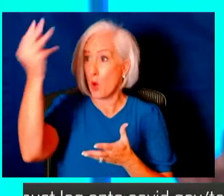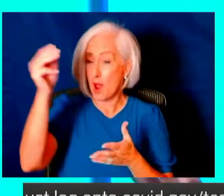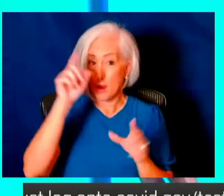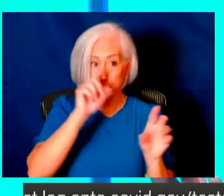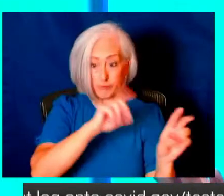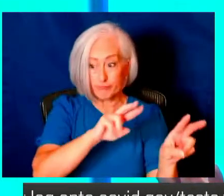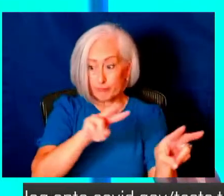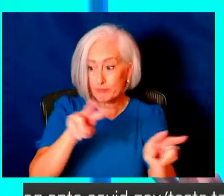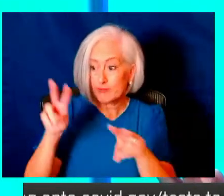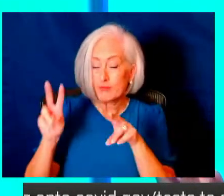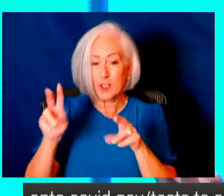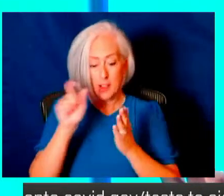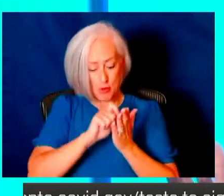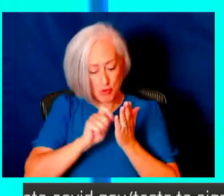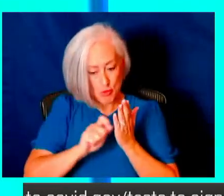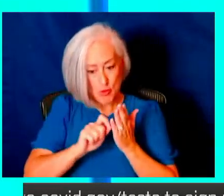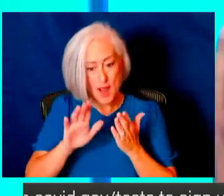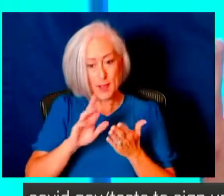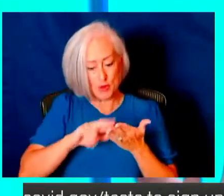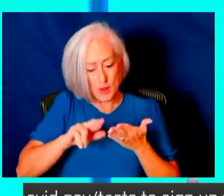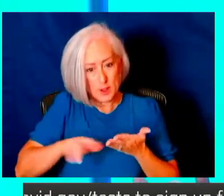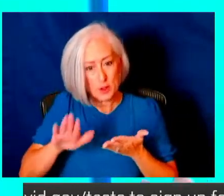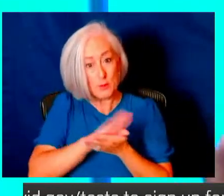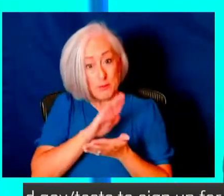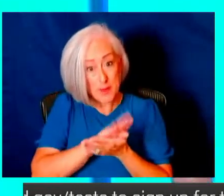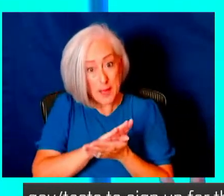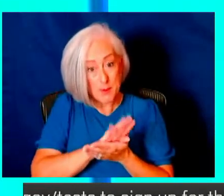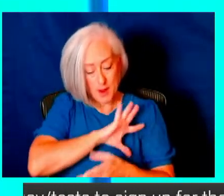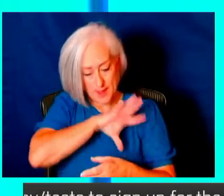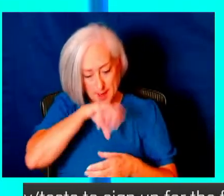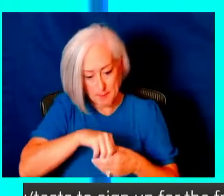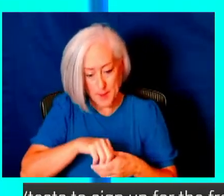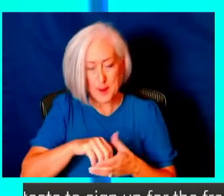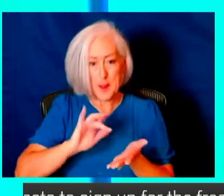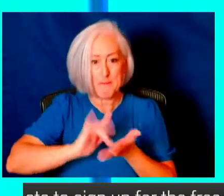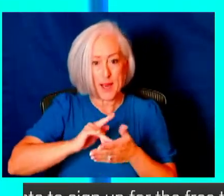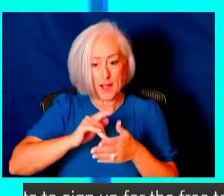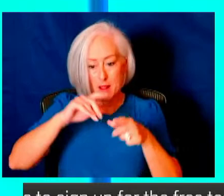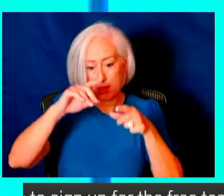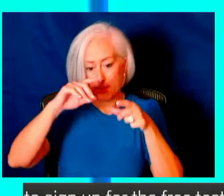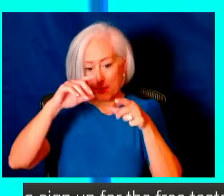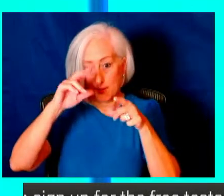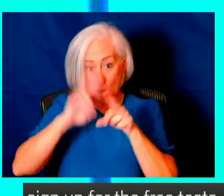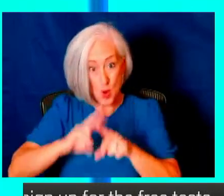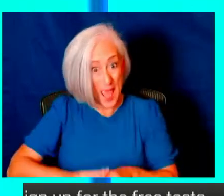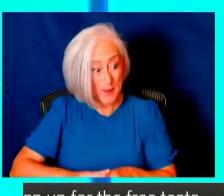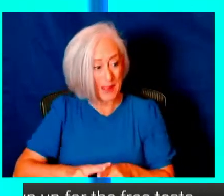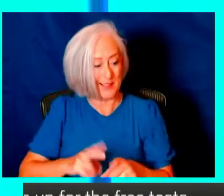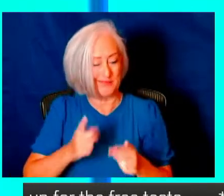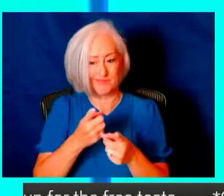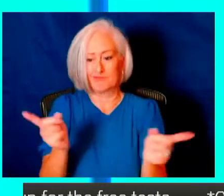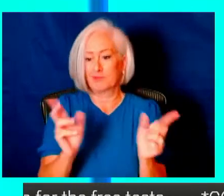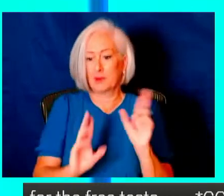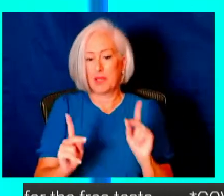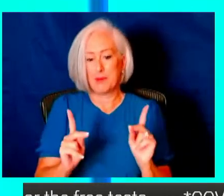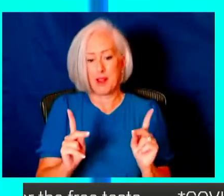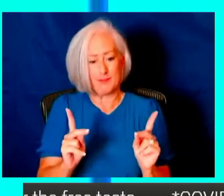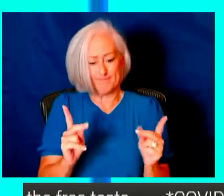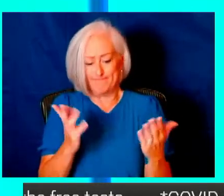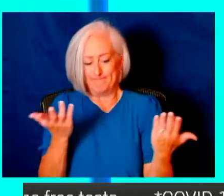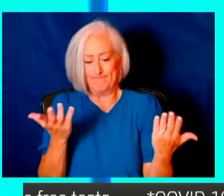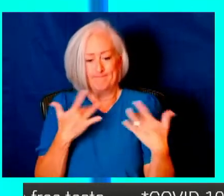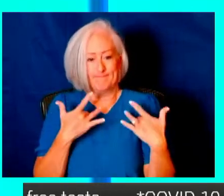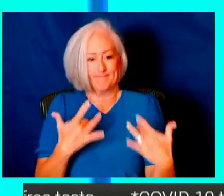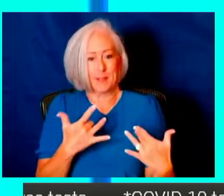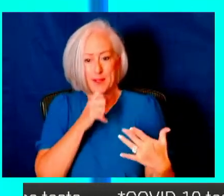up in a research paper that is full of medical jargon, terms that folks aren't usually used to reading, and then we publish